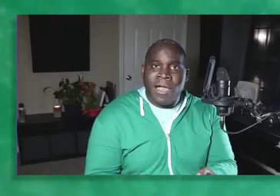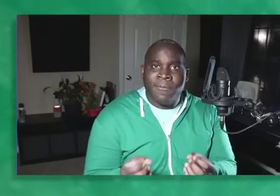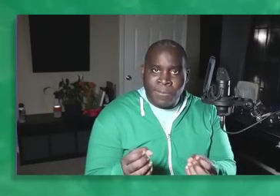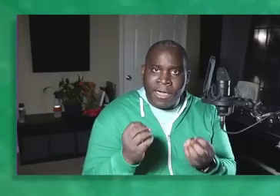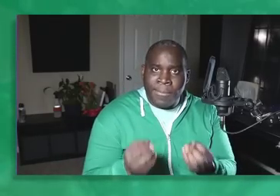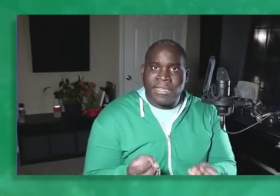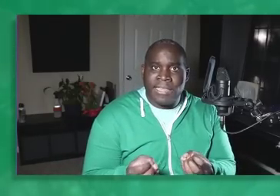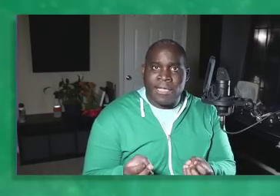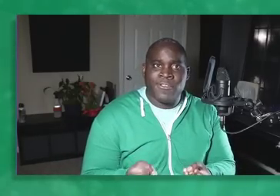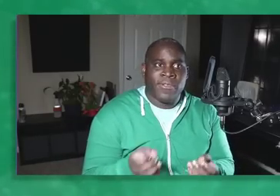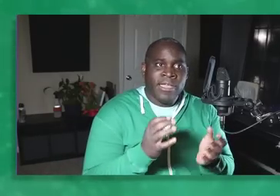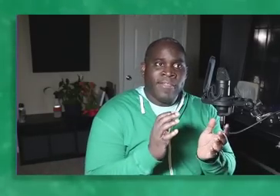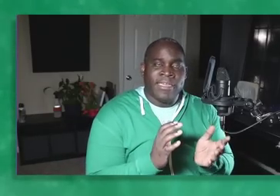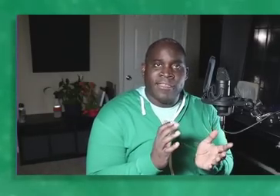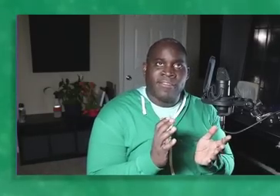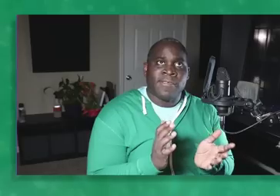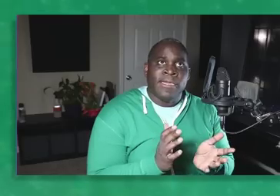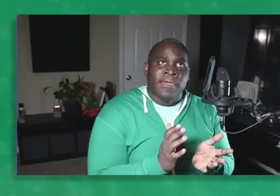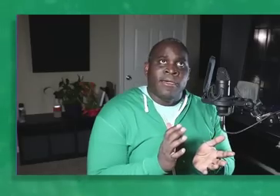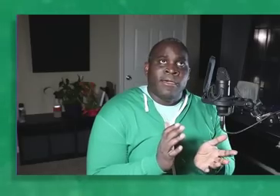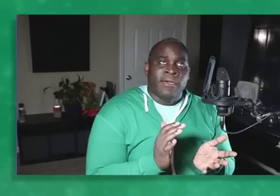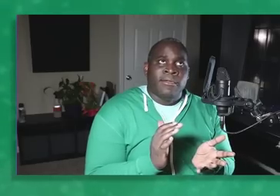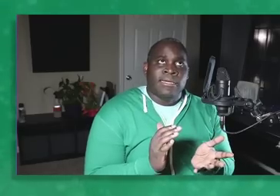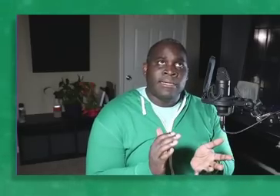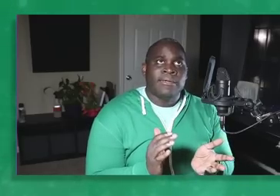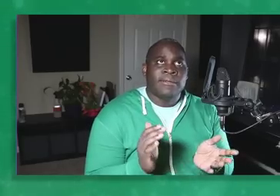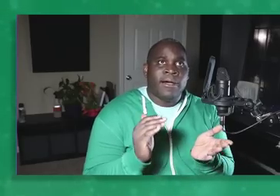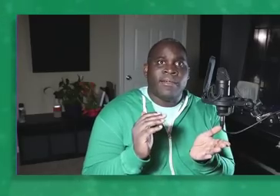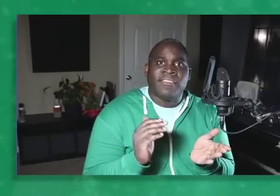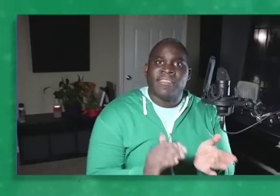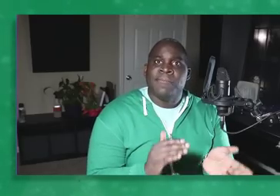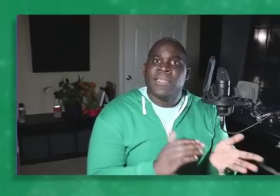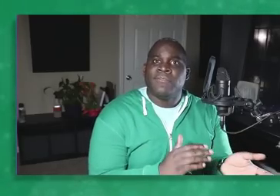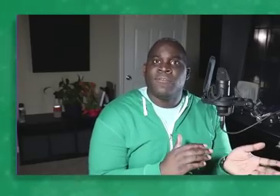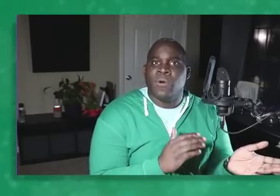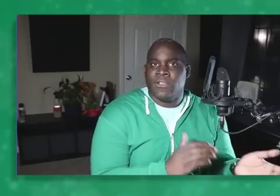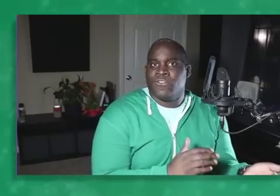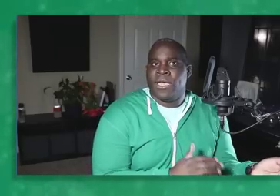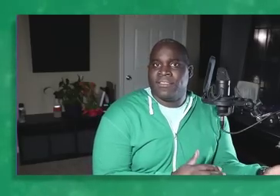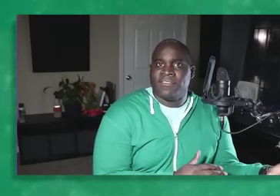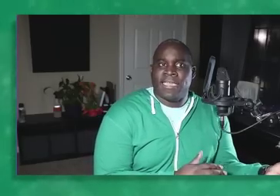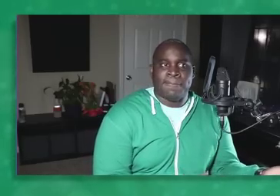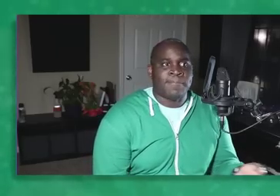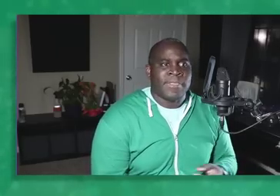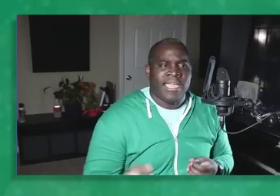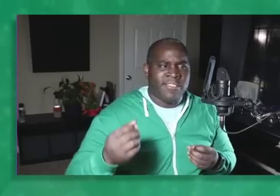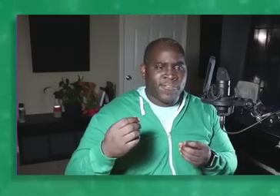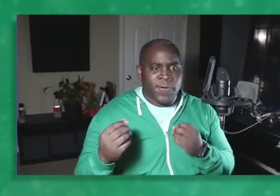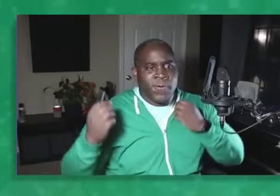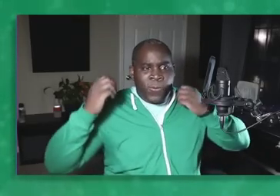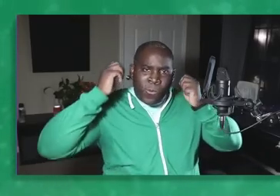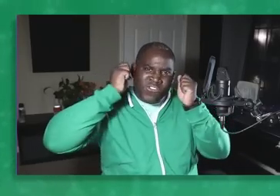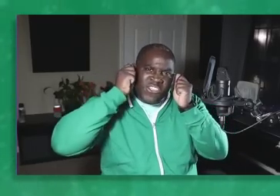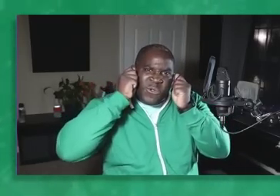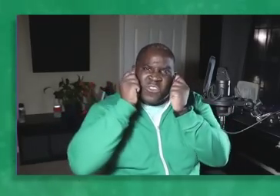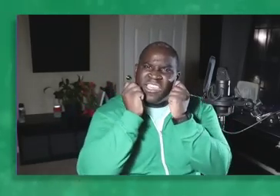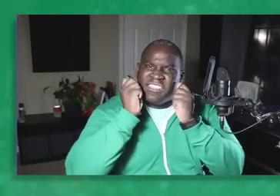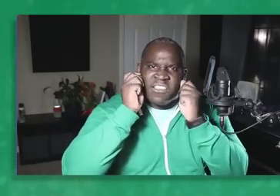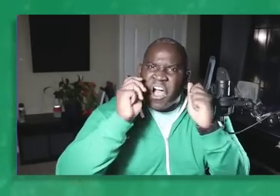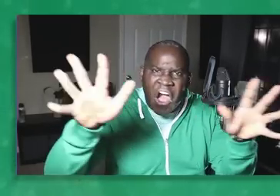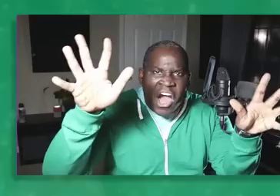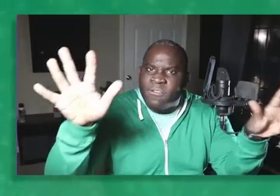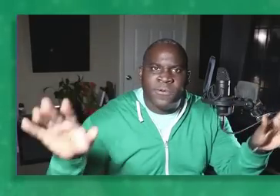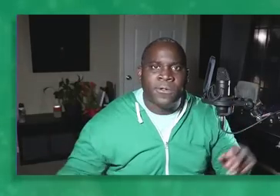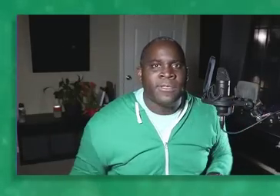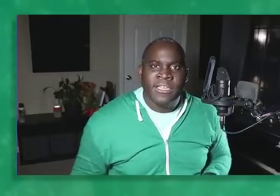meaningful body language that is on the same level of what you're trying to say. And so when she goes,